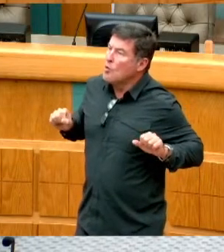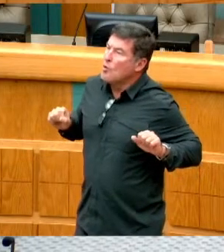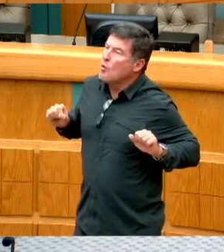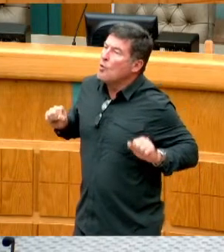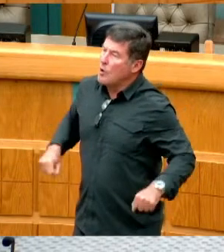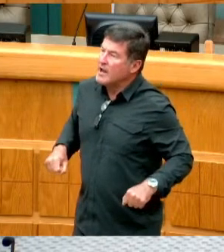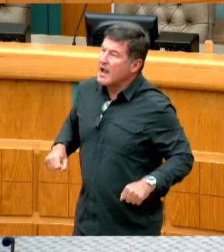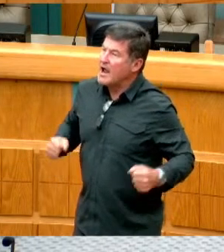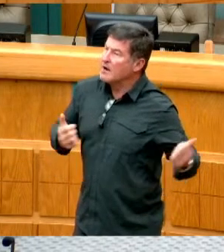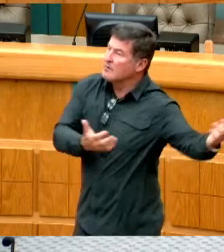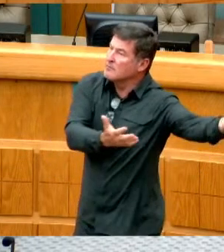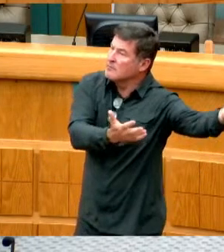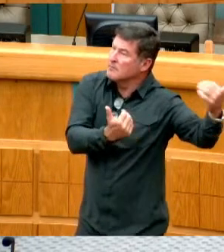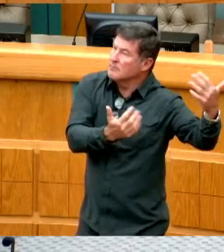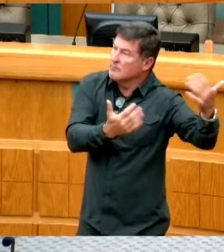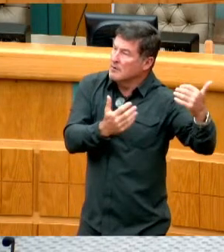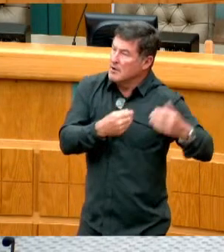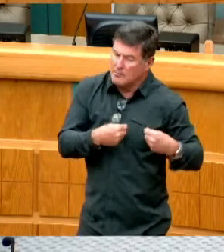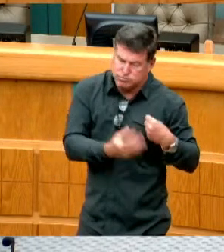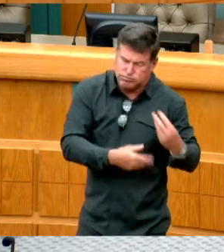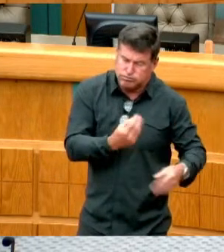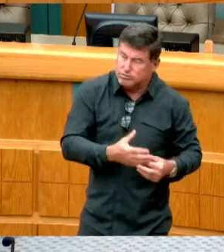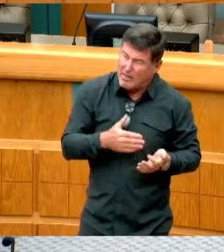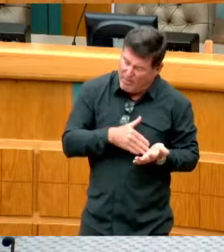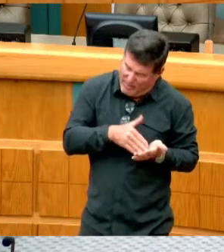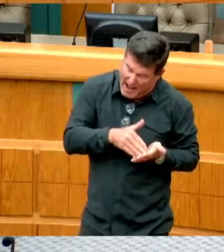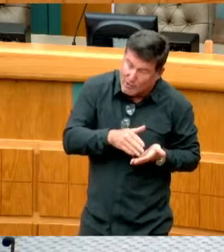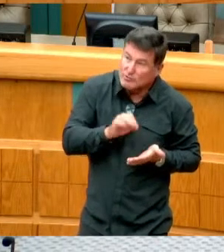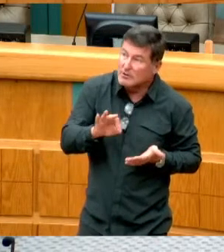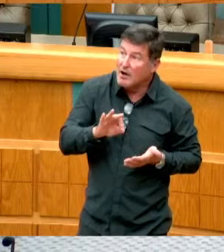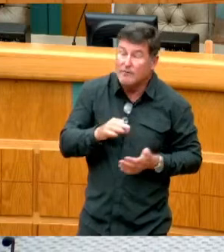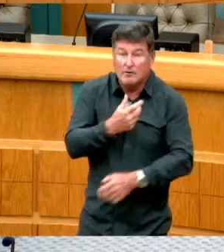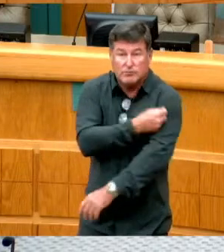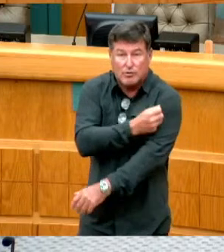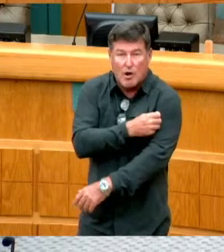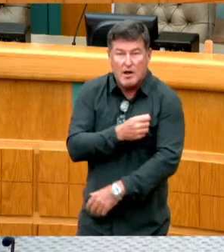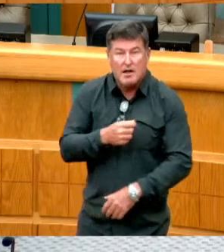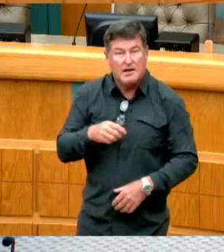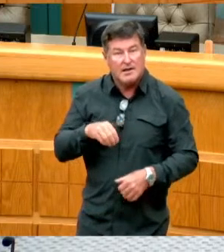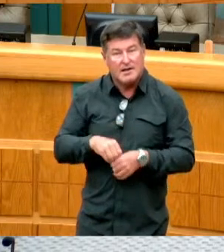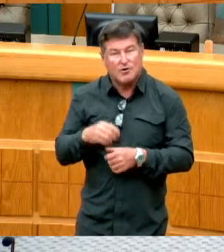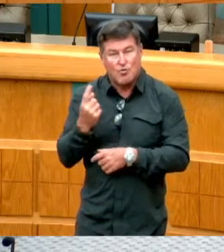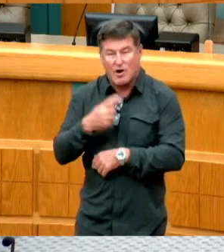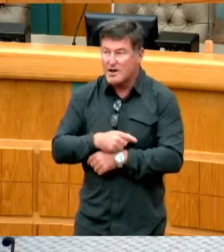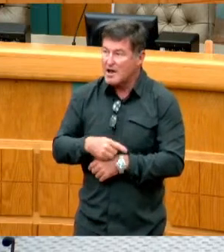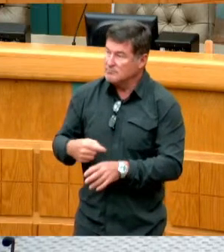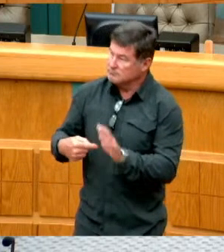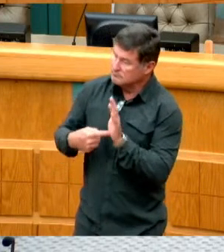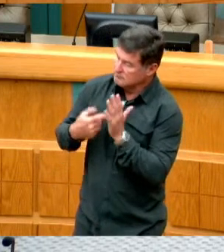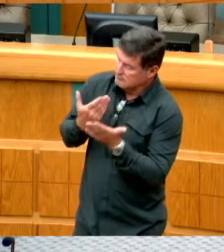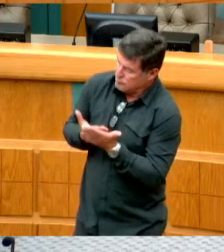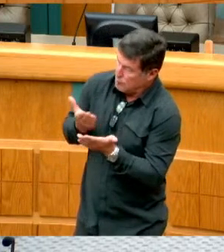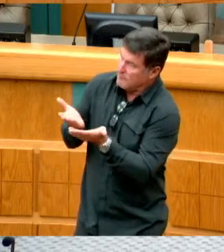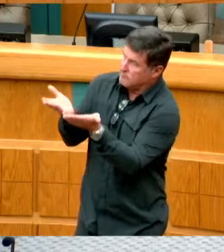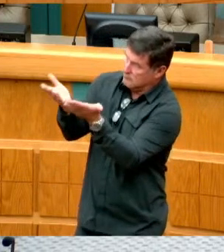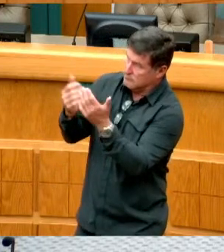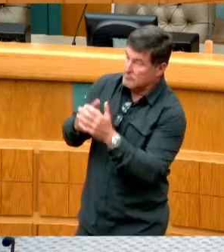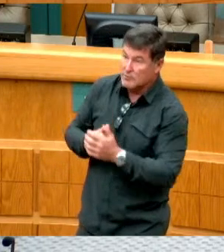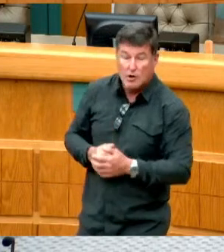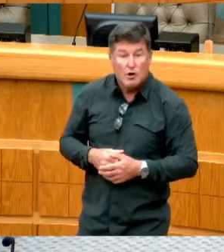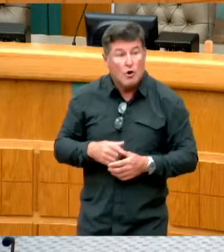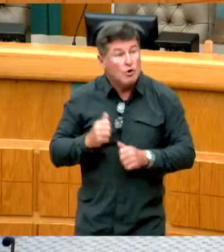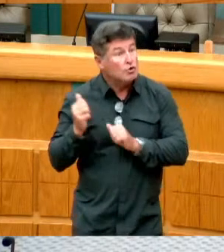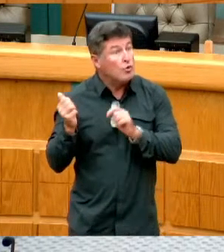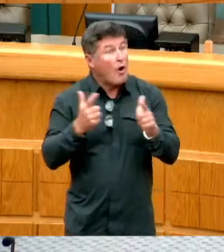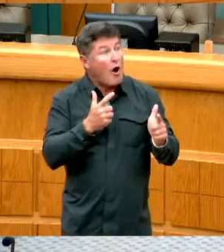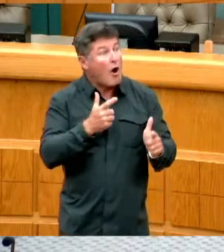clinic and administer thousands of doses in one day. To everyone who attended that vaccination clinic